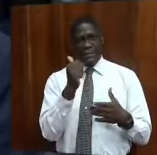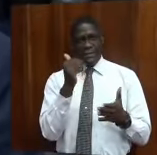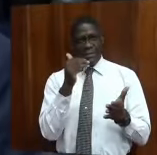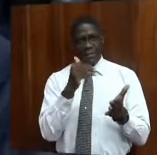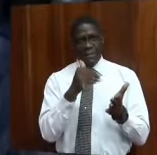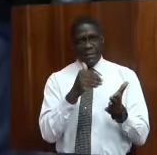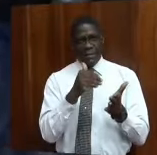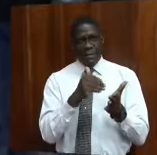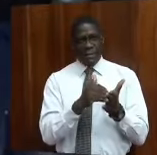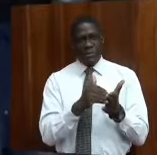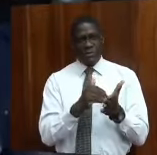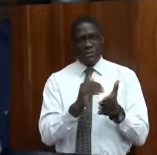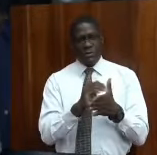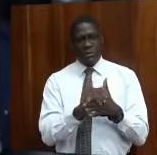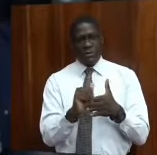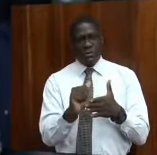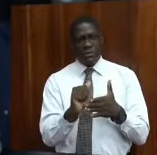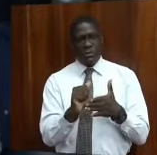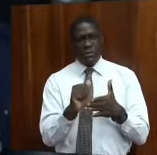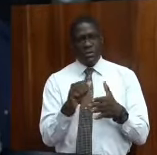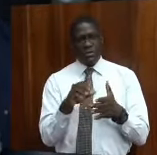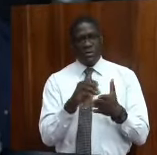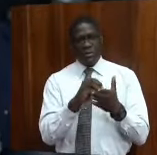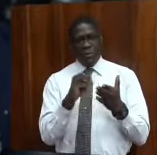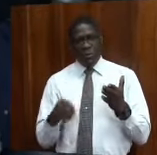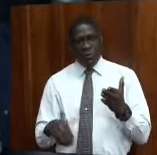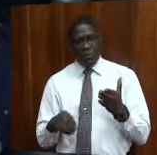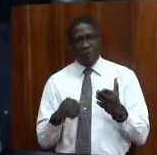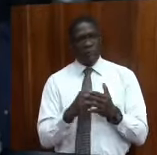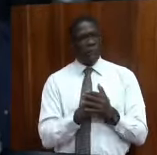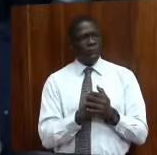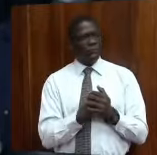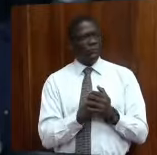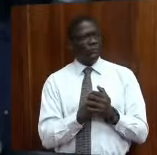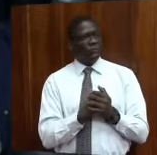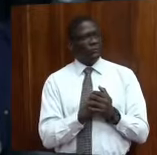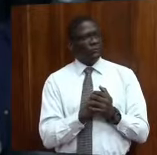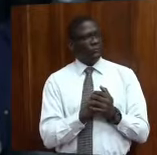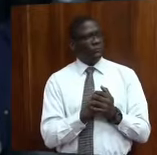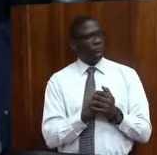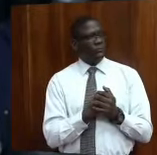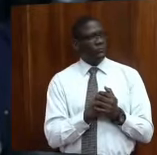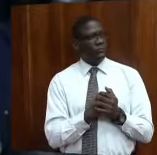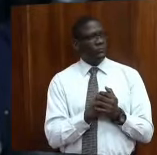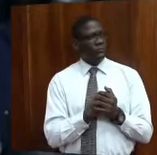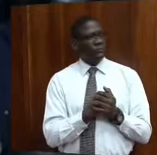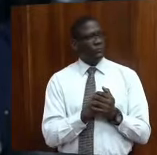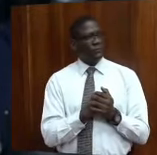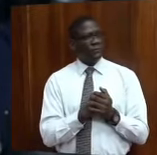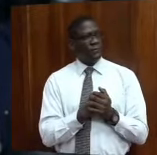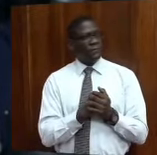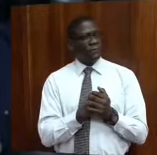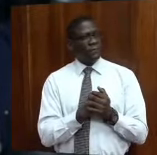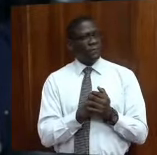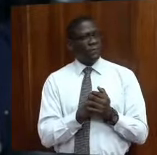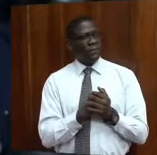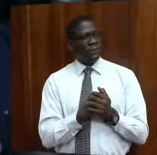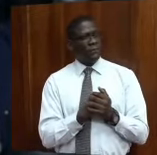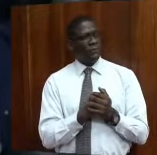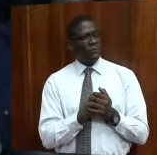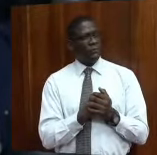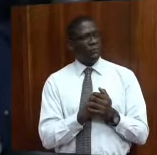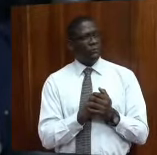lead to the amendment of that policy. Mr. Speaker, government pensioners are unlikely to